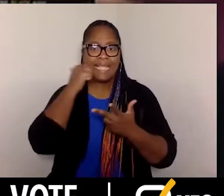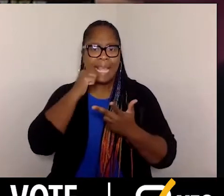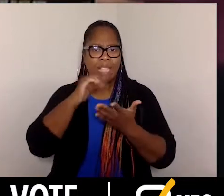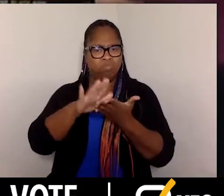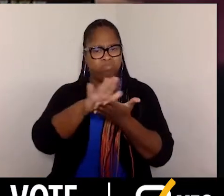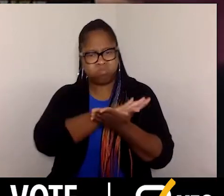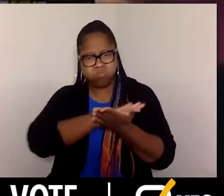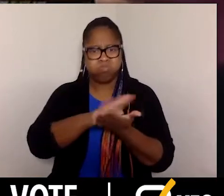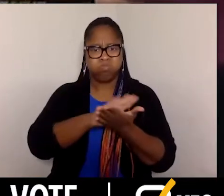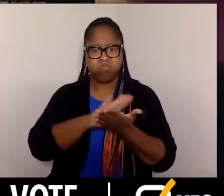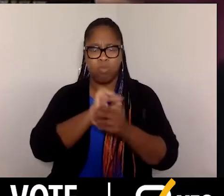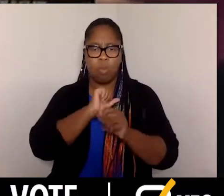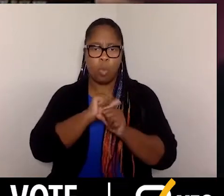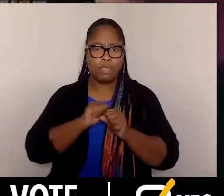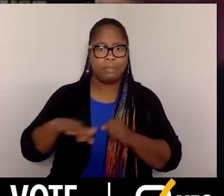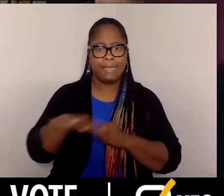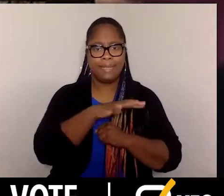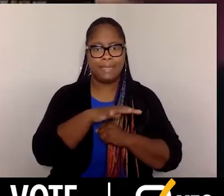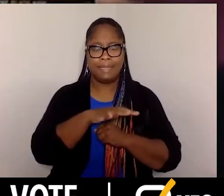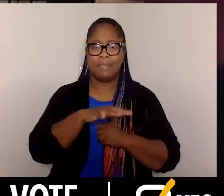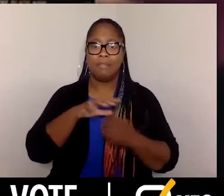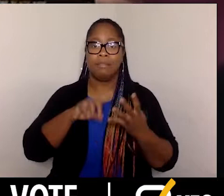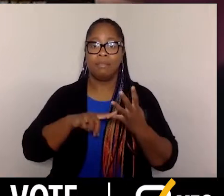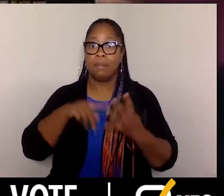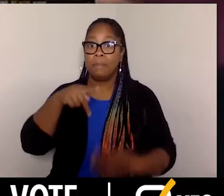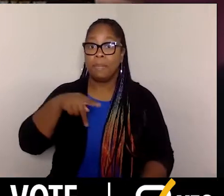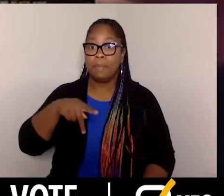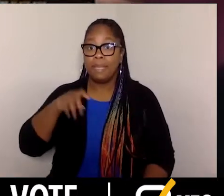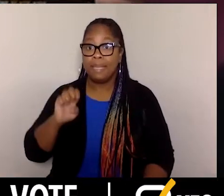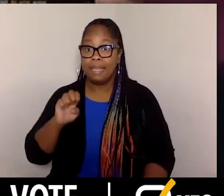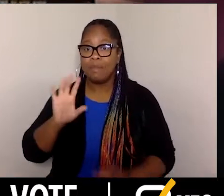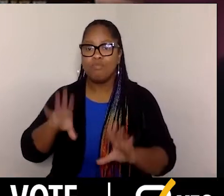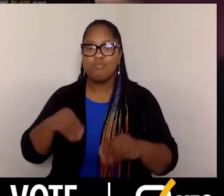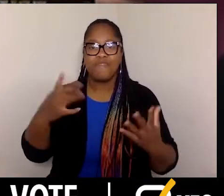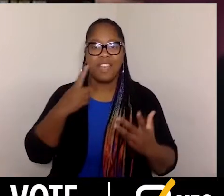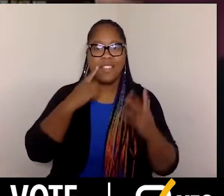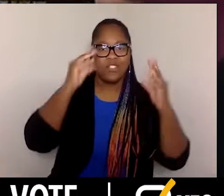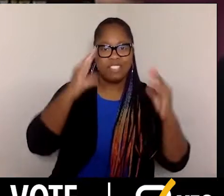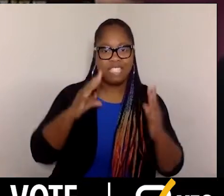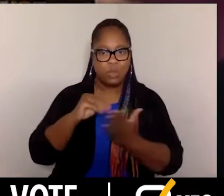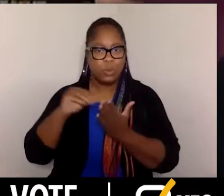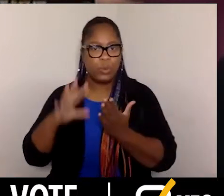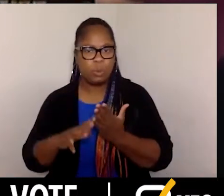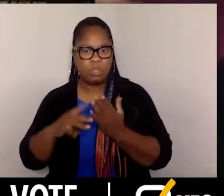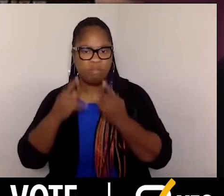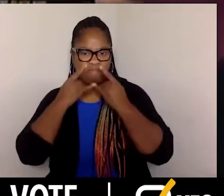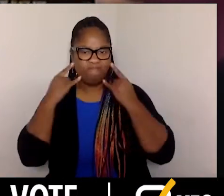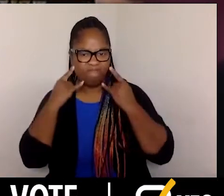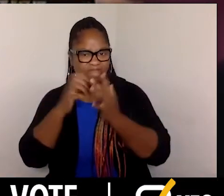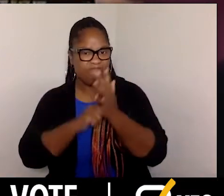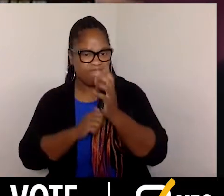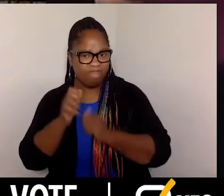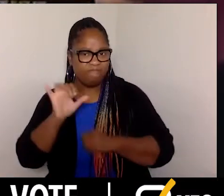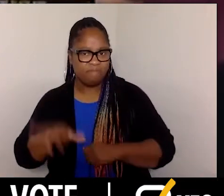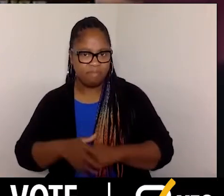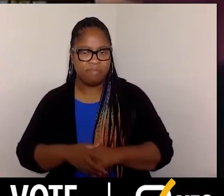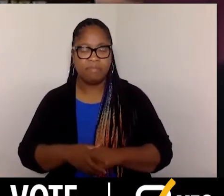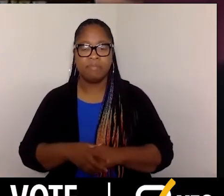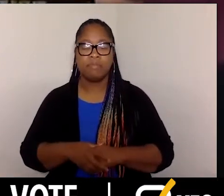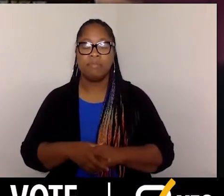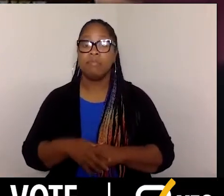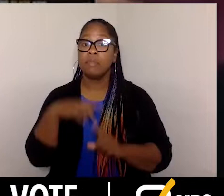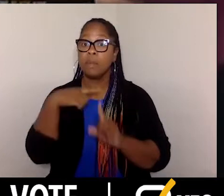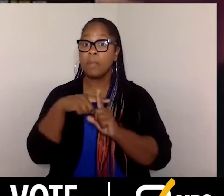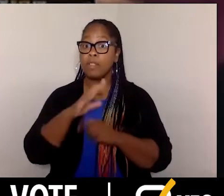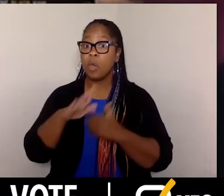and PPE provided for teachers and students. Additionally, all participating members